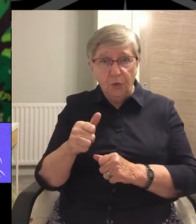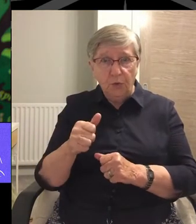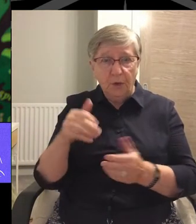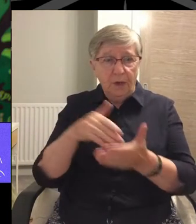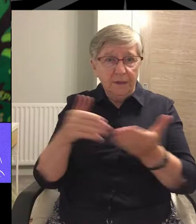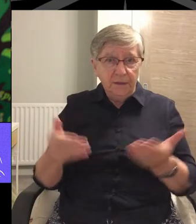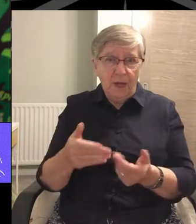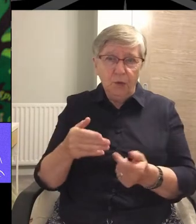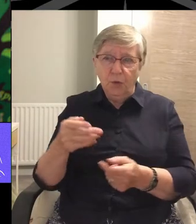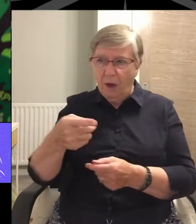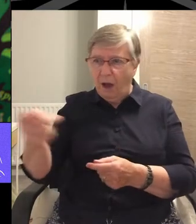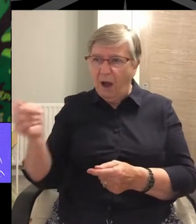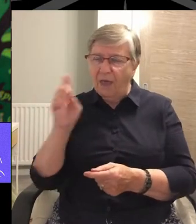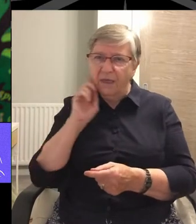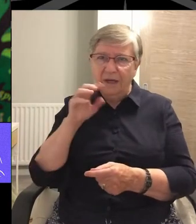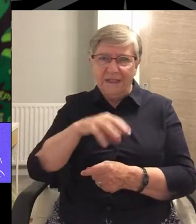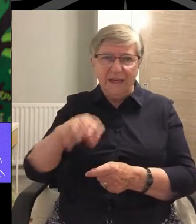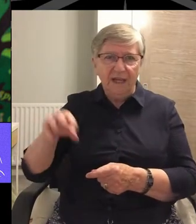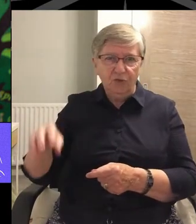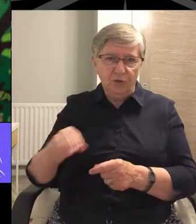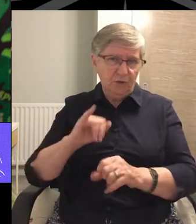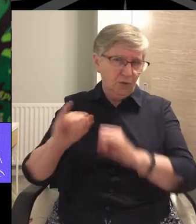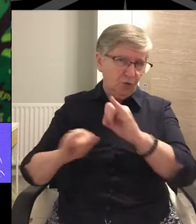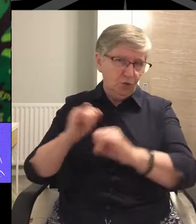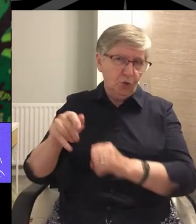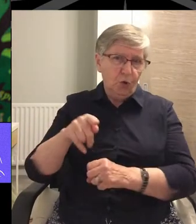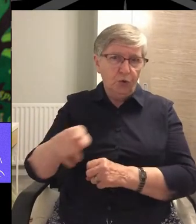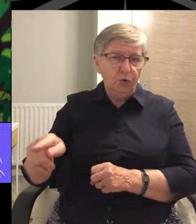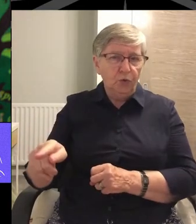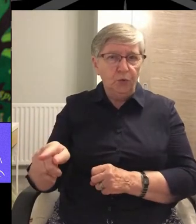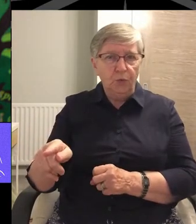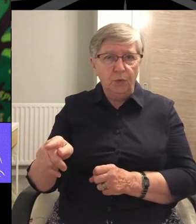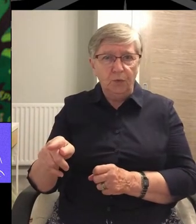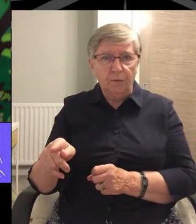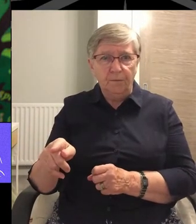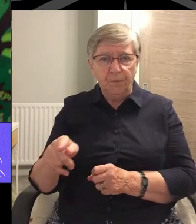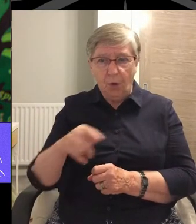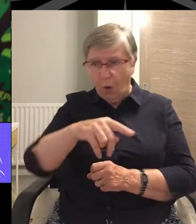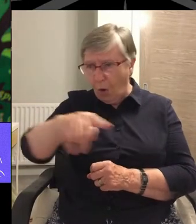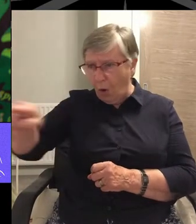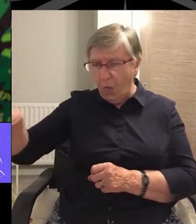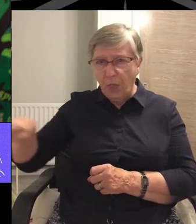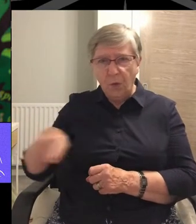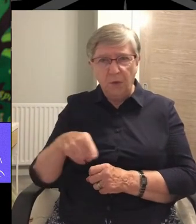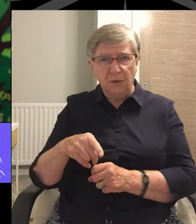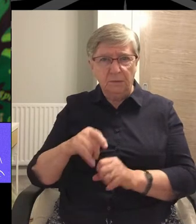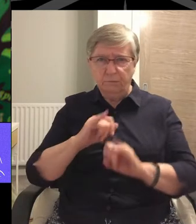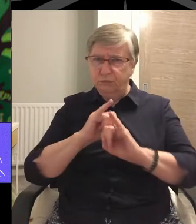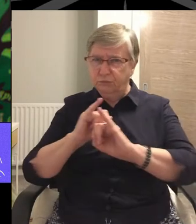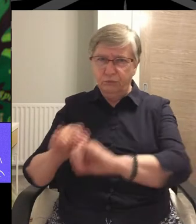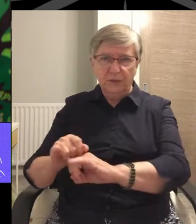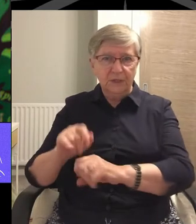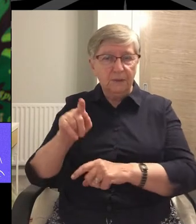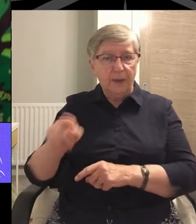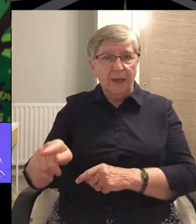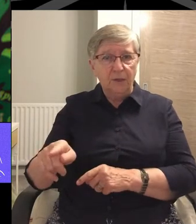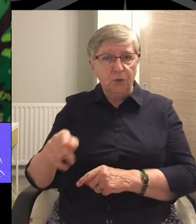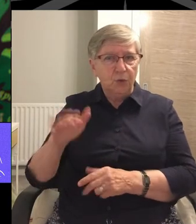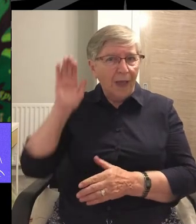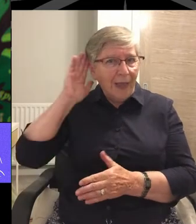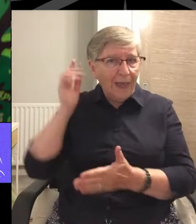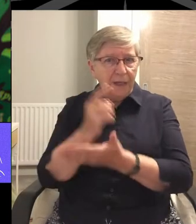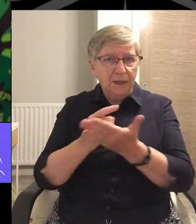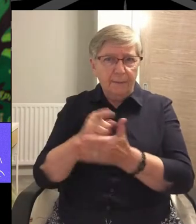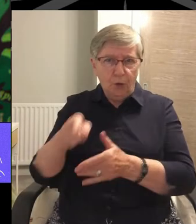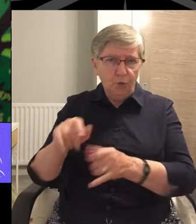by the daughters of Edom and all her neighbors and all the daughters of the Philistines, all those around you who despise you. You will